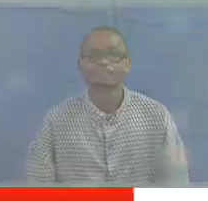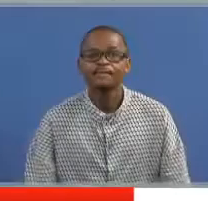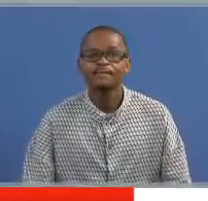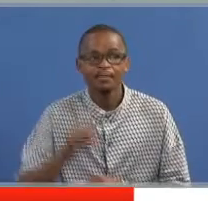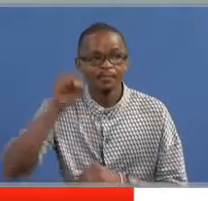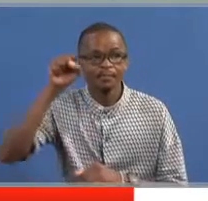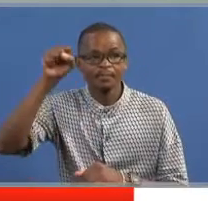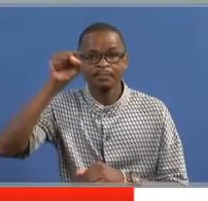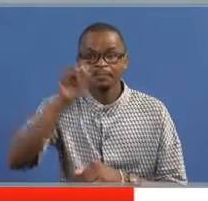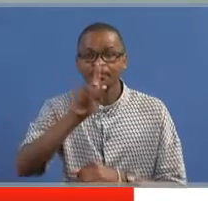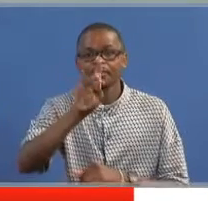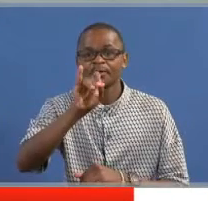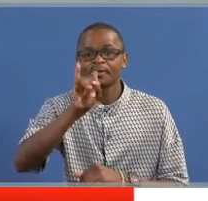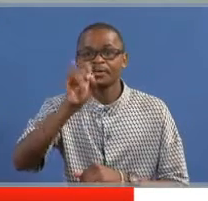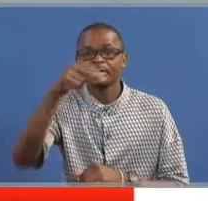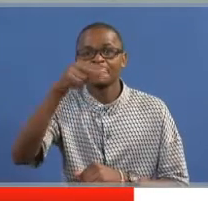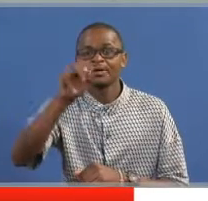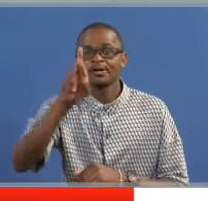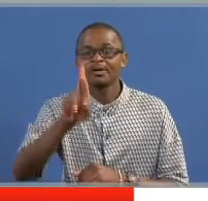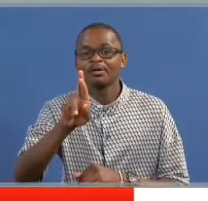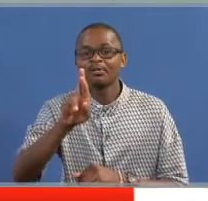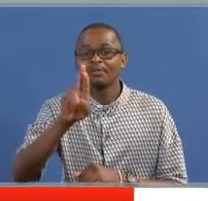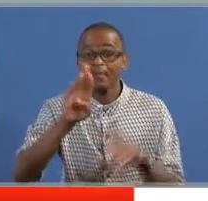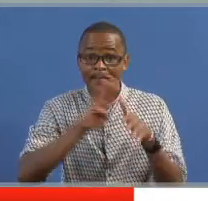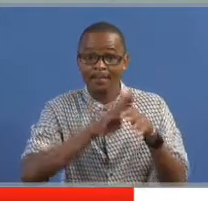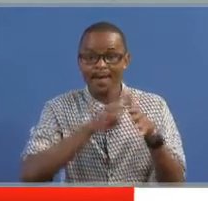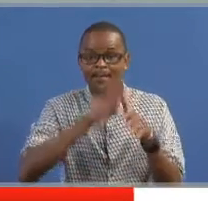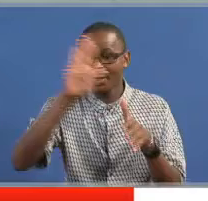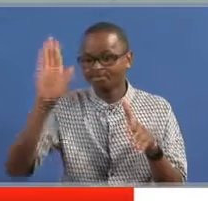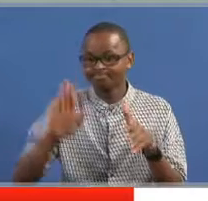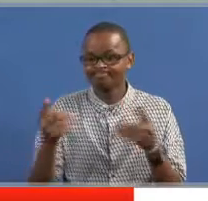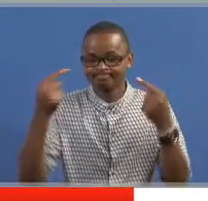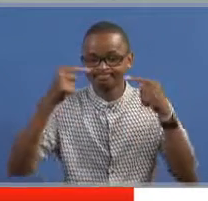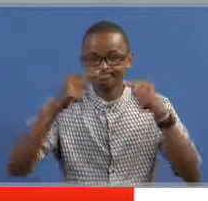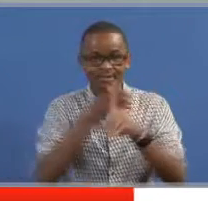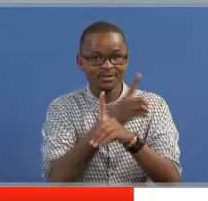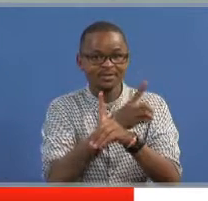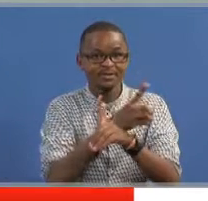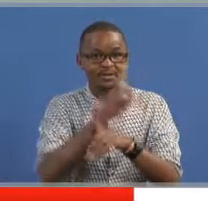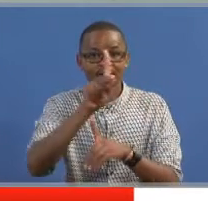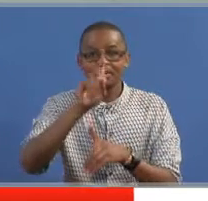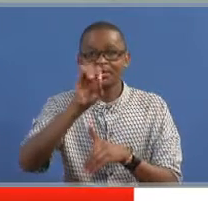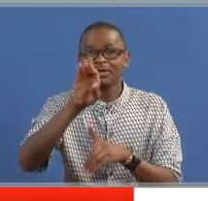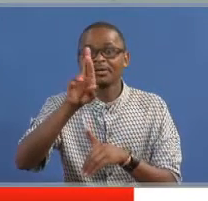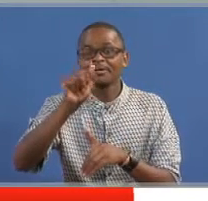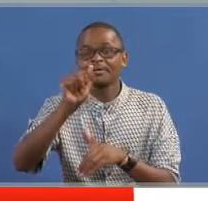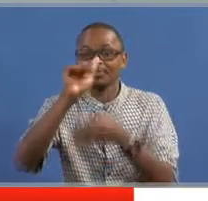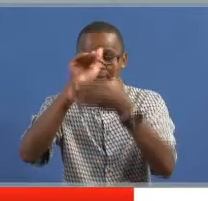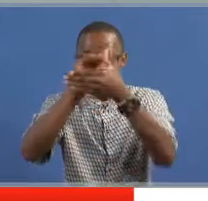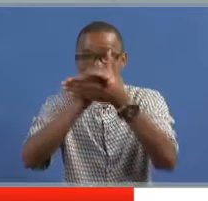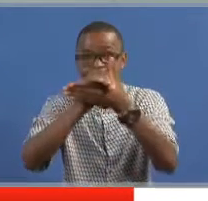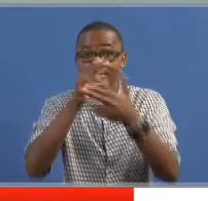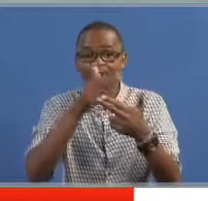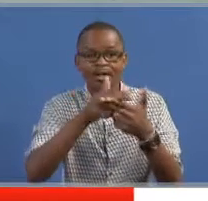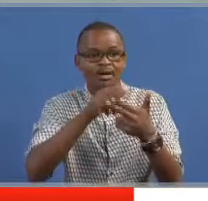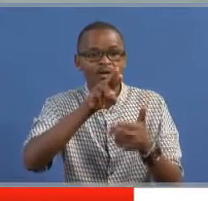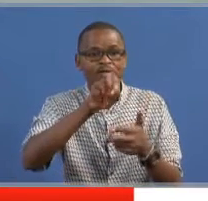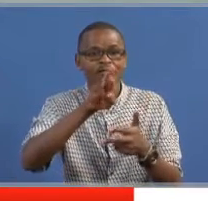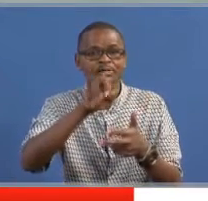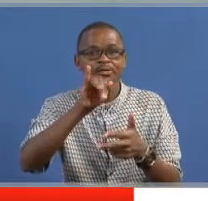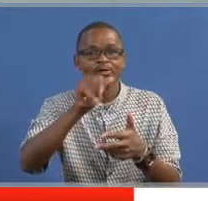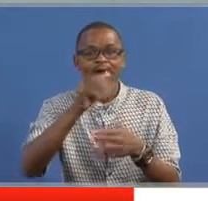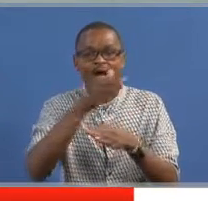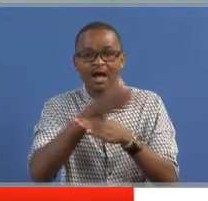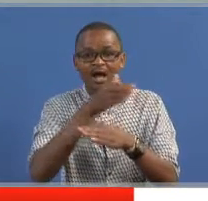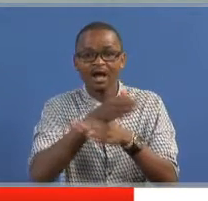Over to politics, Kiharu Member of Parliament Ndindi Nyoro has come out in defense of Kibra Jubilee candidate Mcdonald Mariga